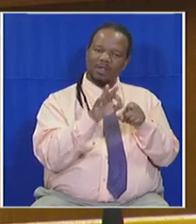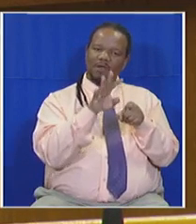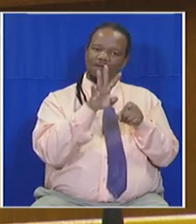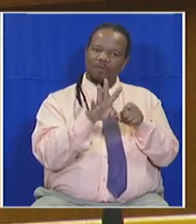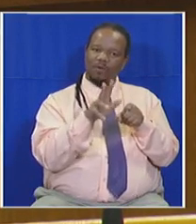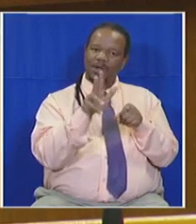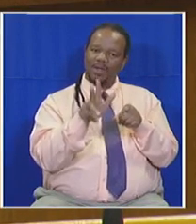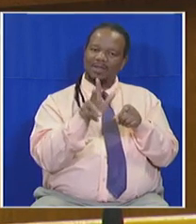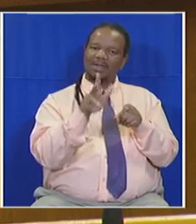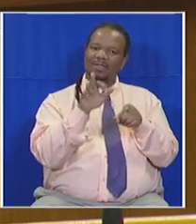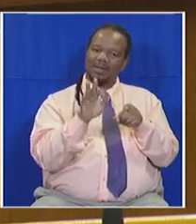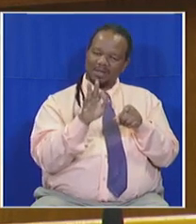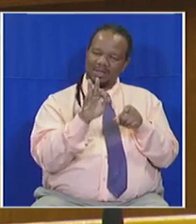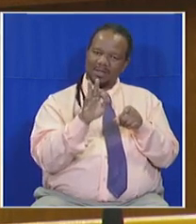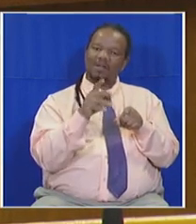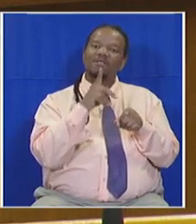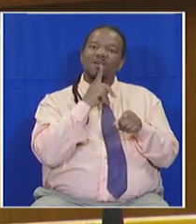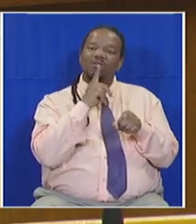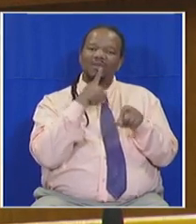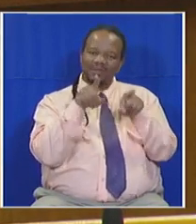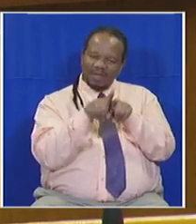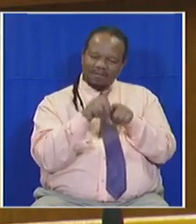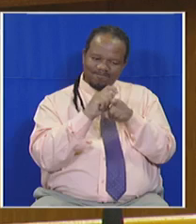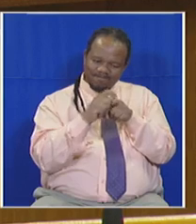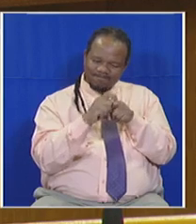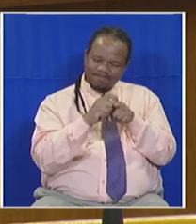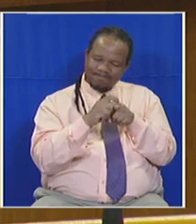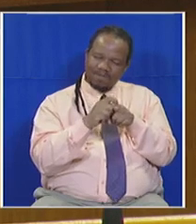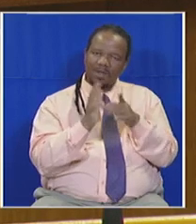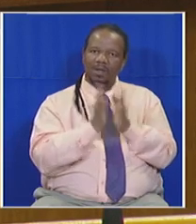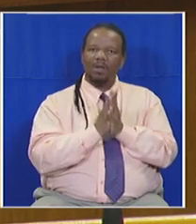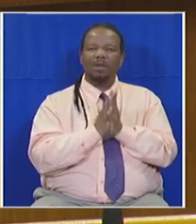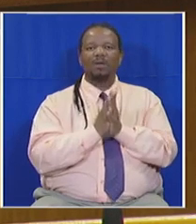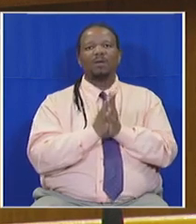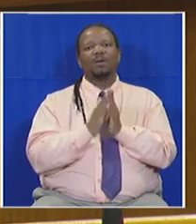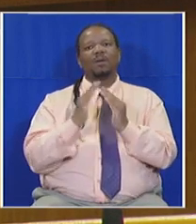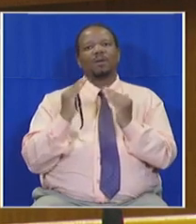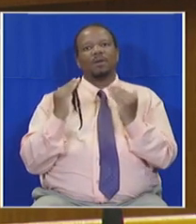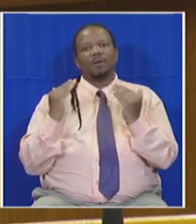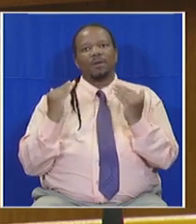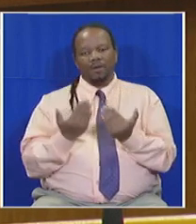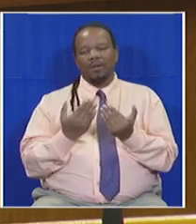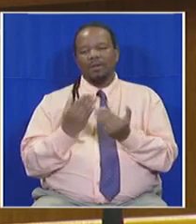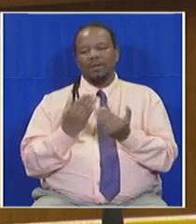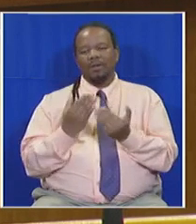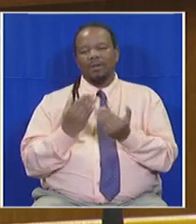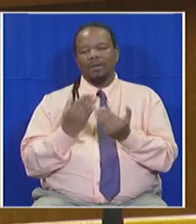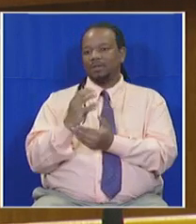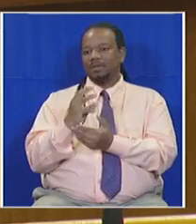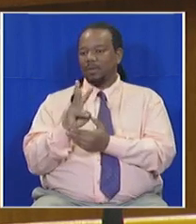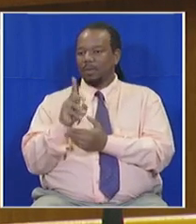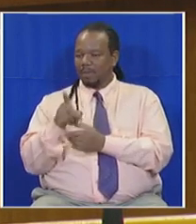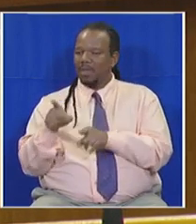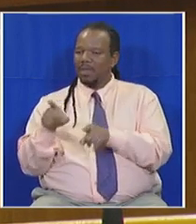23,483 participants during the same period. House Chair, we have engaged with our CWP beneficiaries.